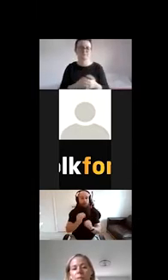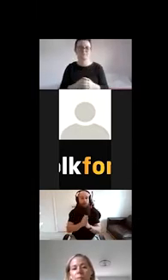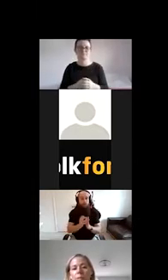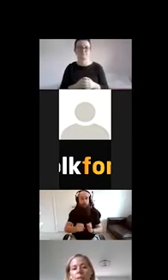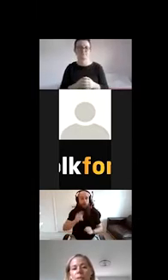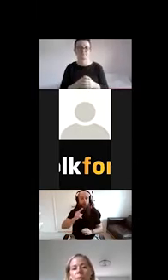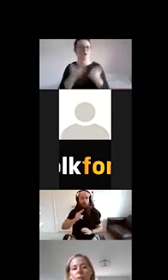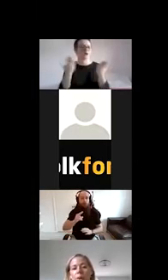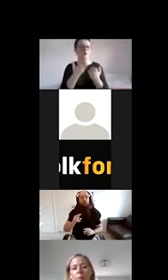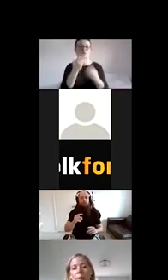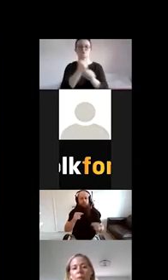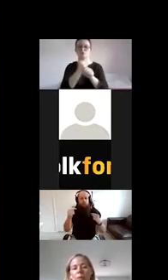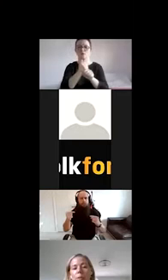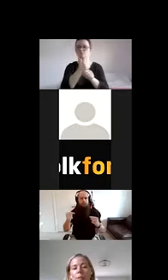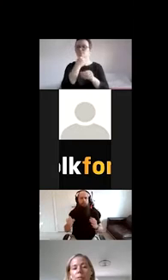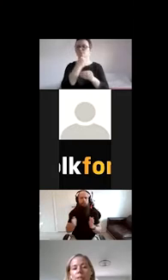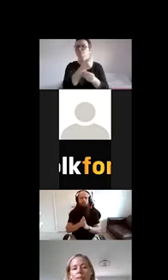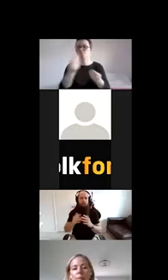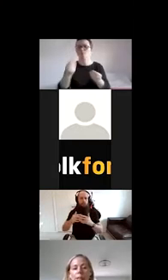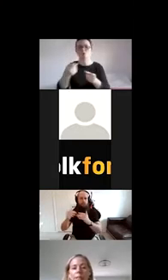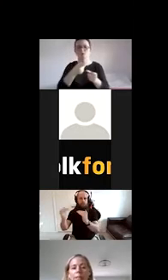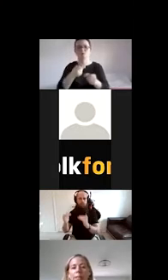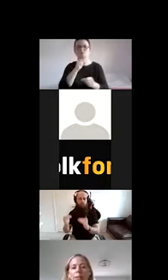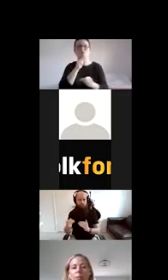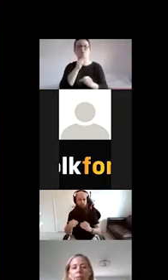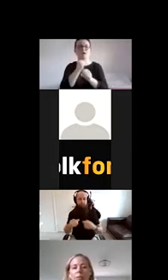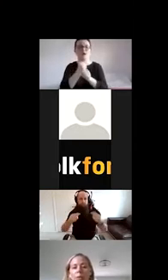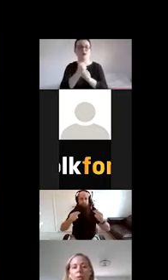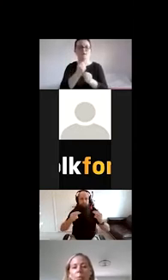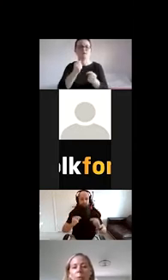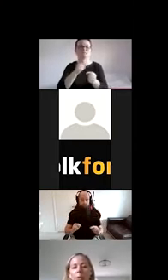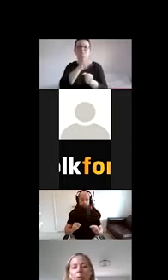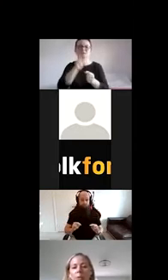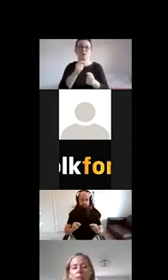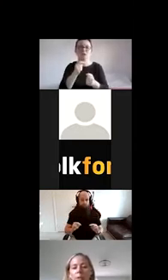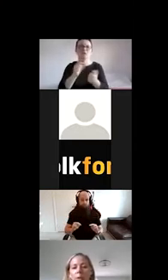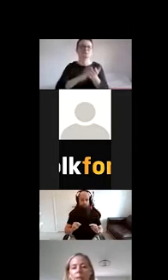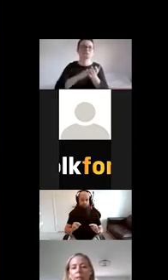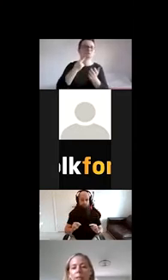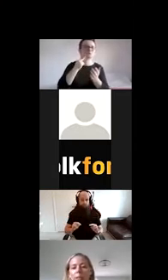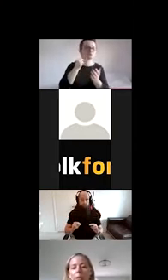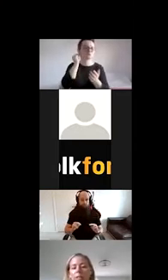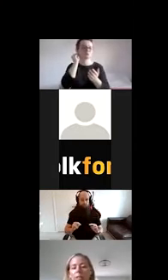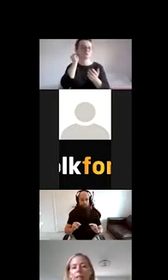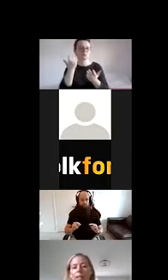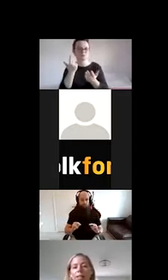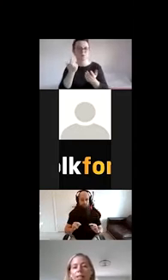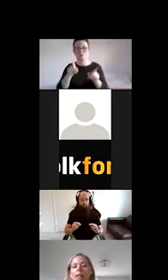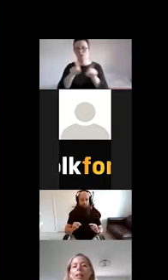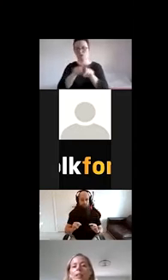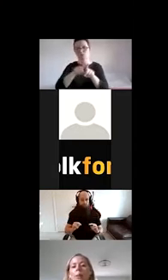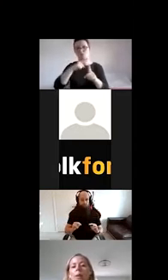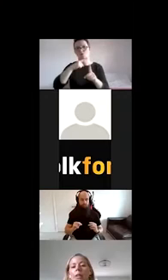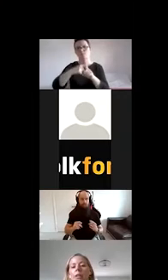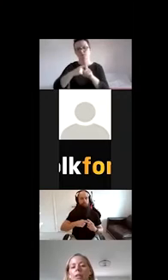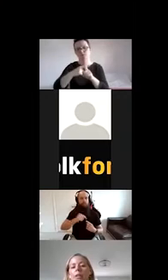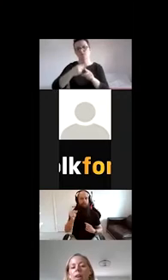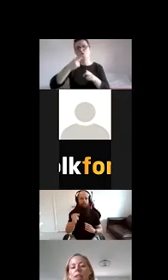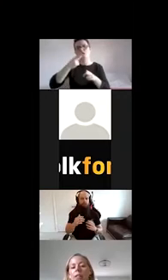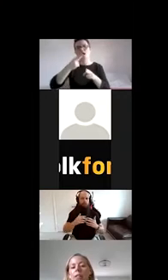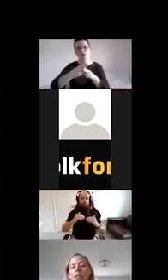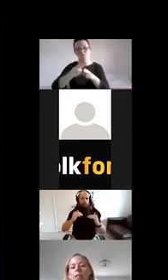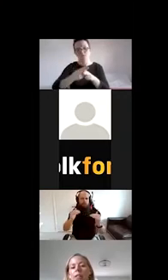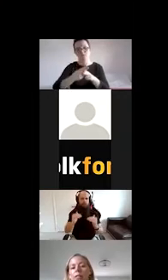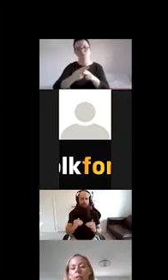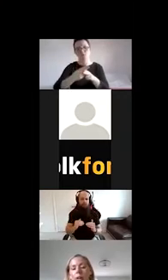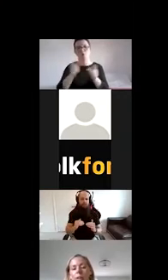Also, it's positive to appoint specific disability inclusion focal points within the organizations that can lead the work and